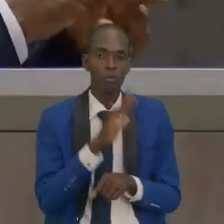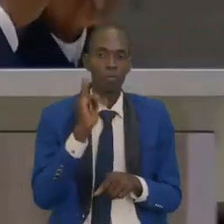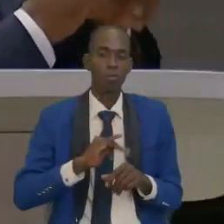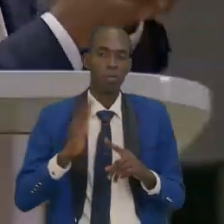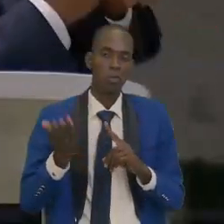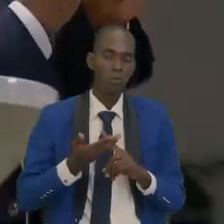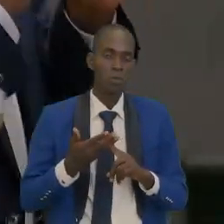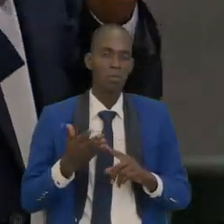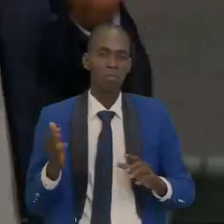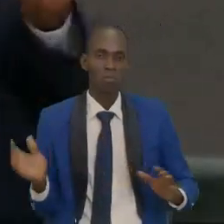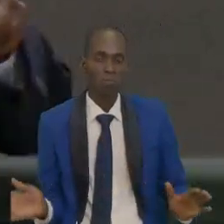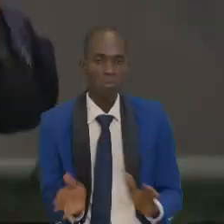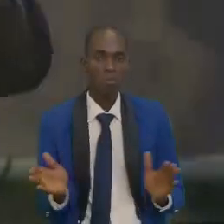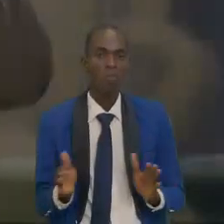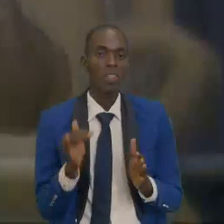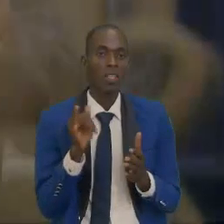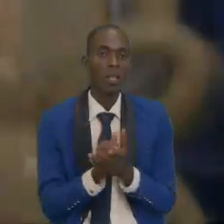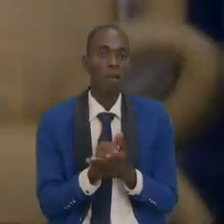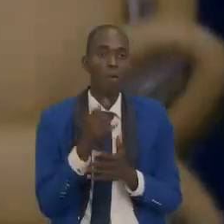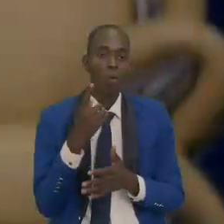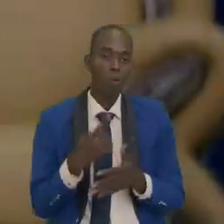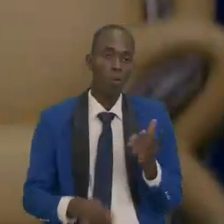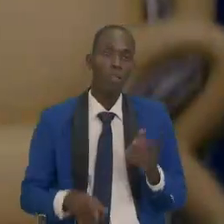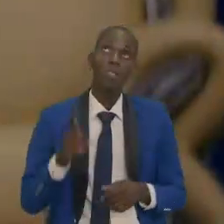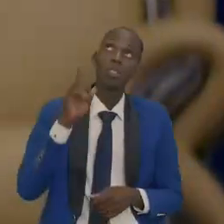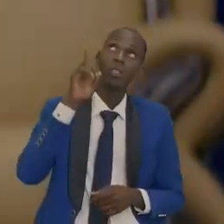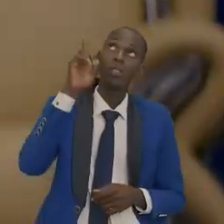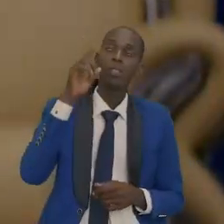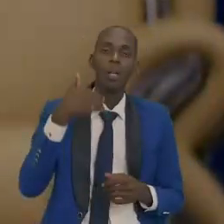that what he had promised